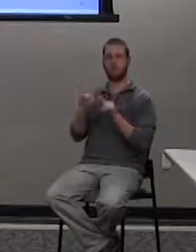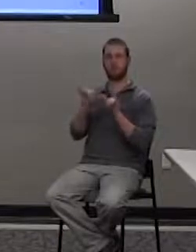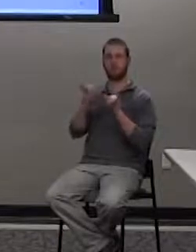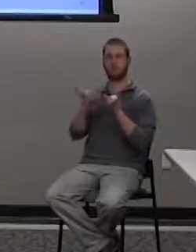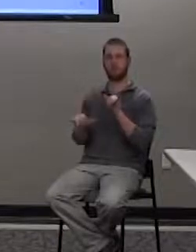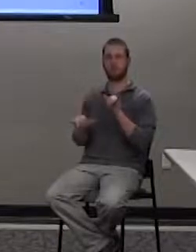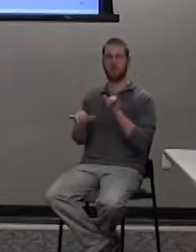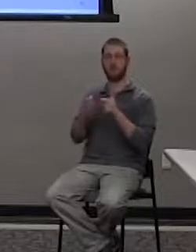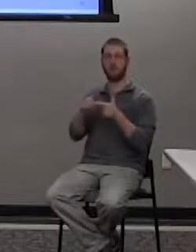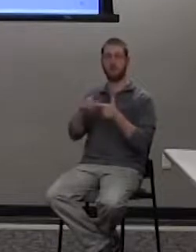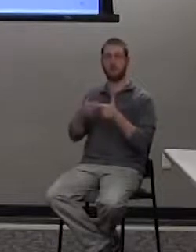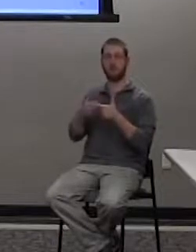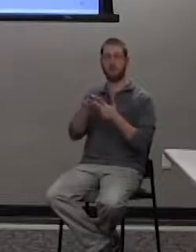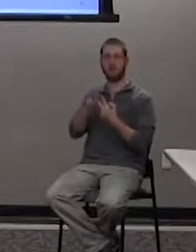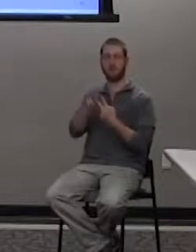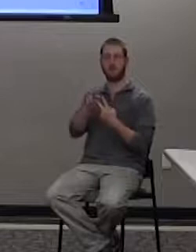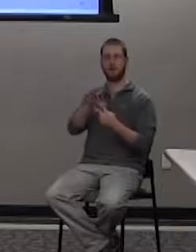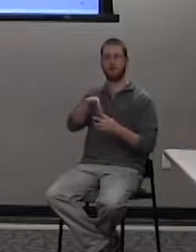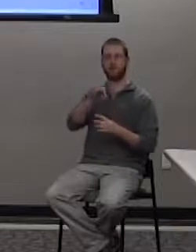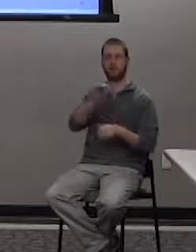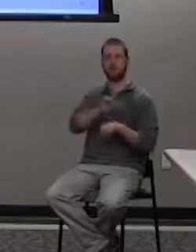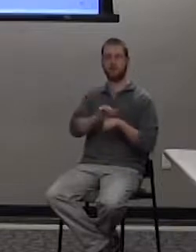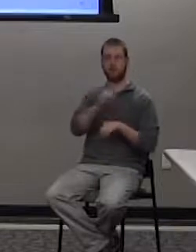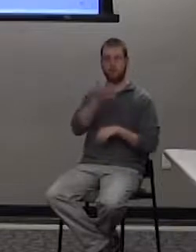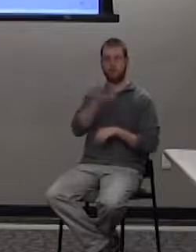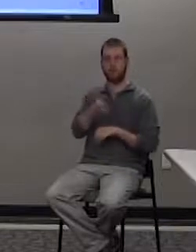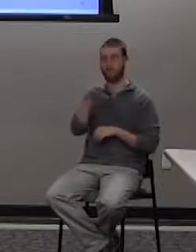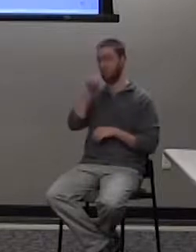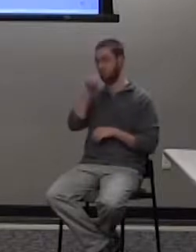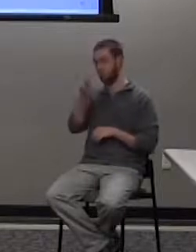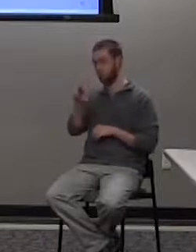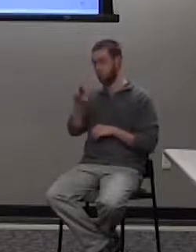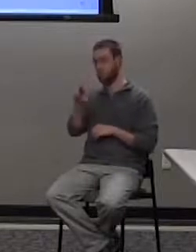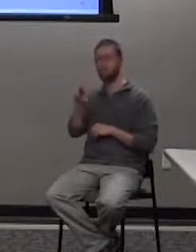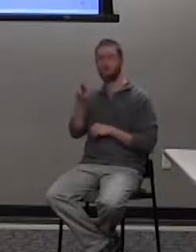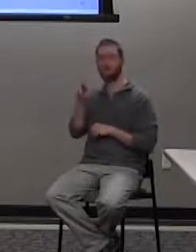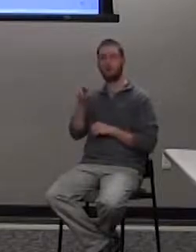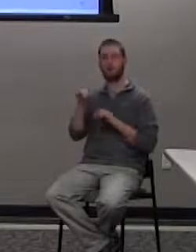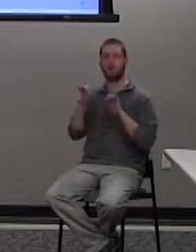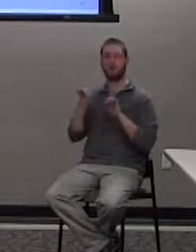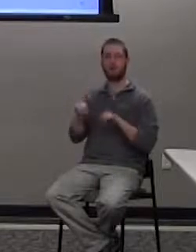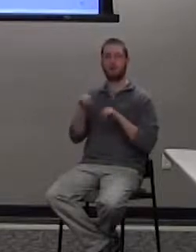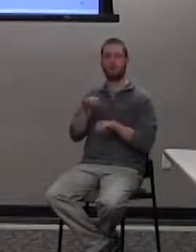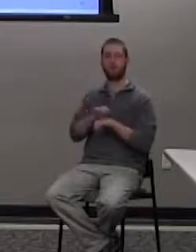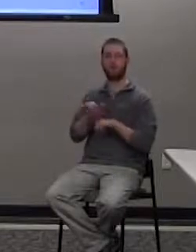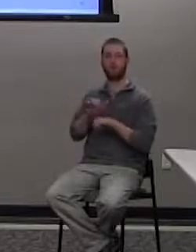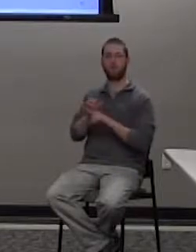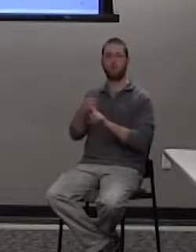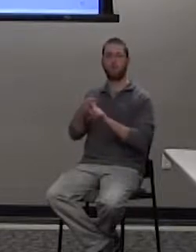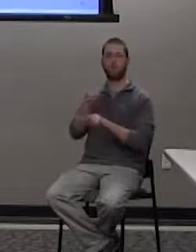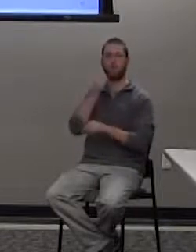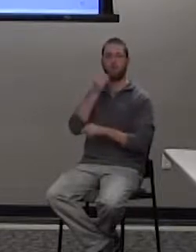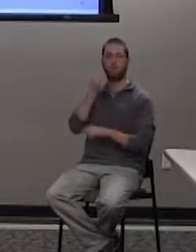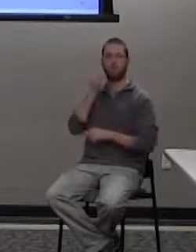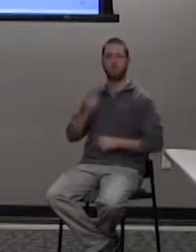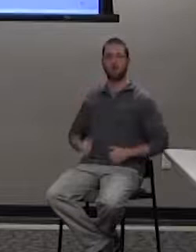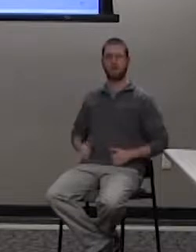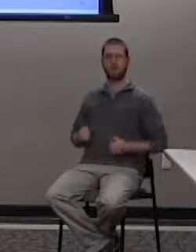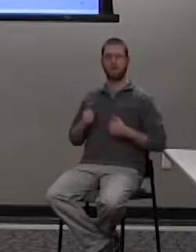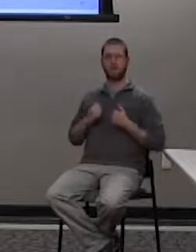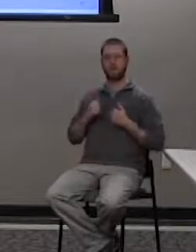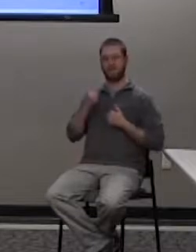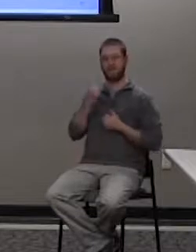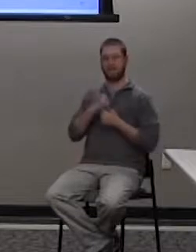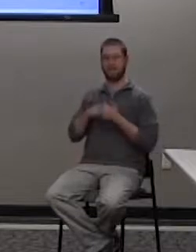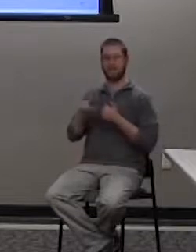and then either finding jobs there or they're able to work from home and live anywhere.